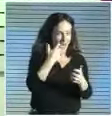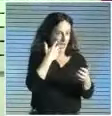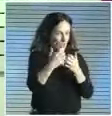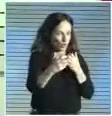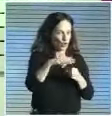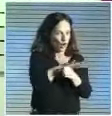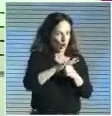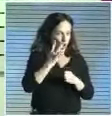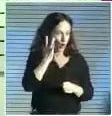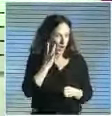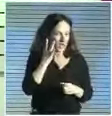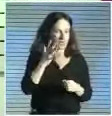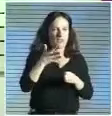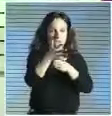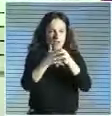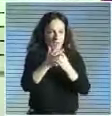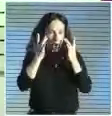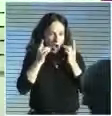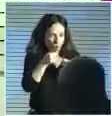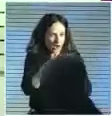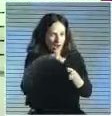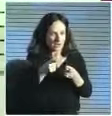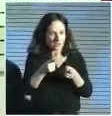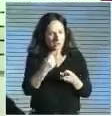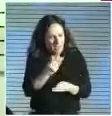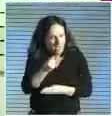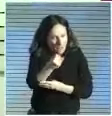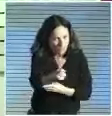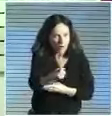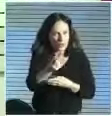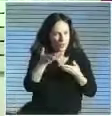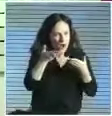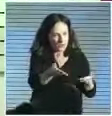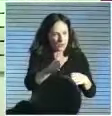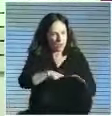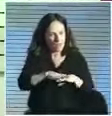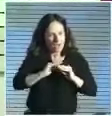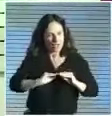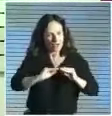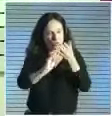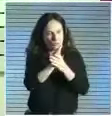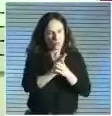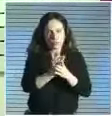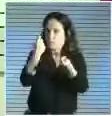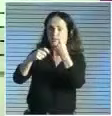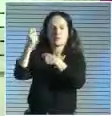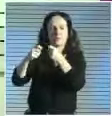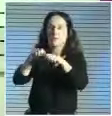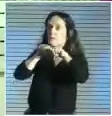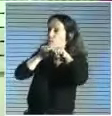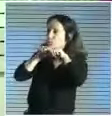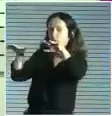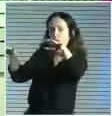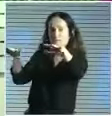templates, the support from a marketing standpoint to get that story across. And the reason that's so powerful is because